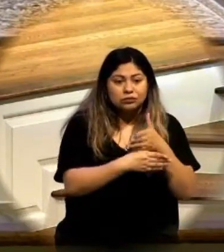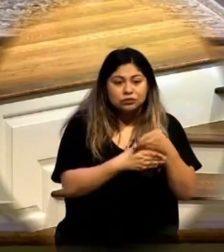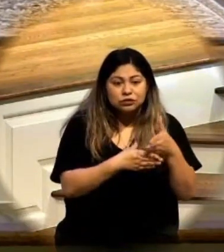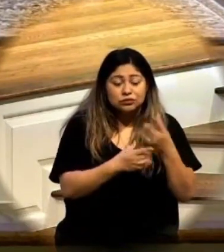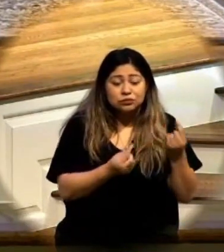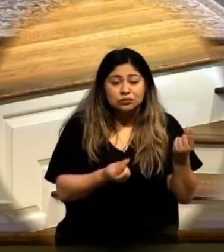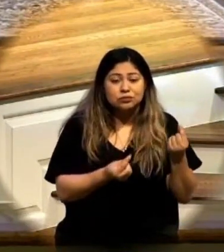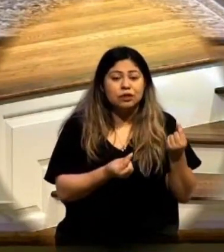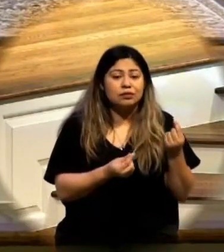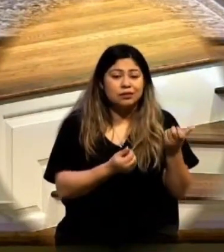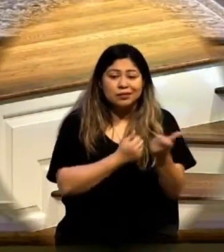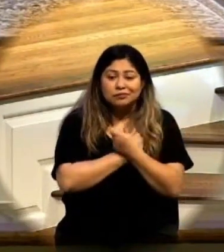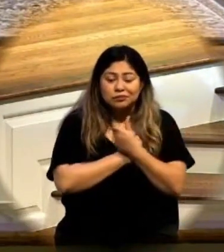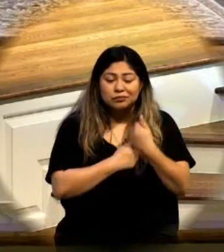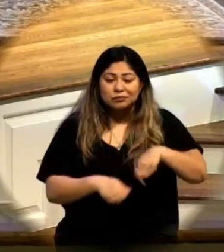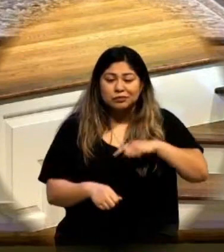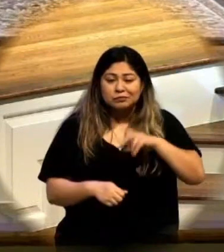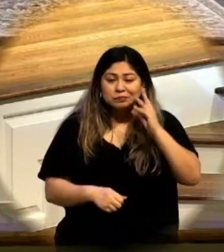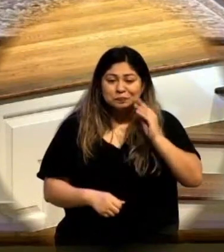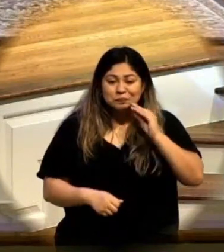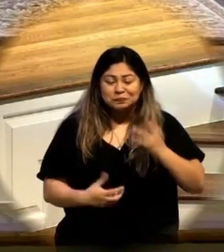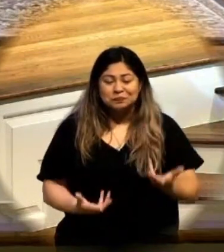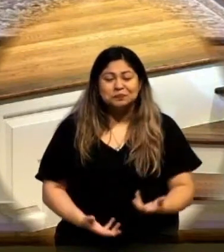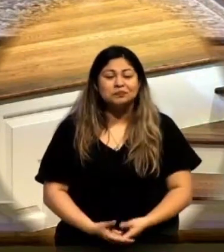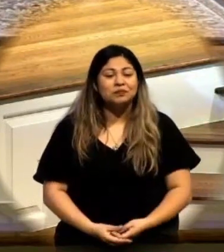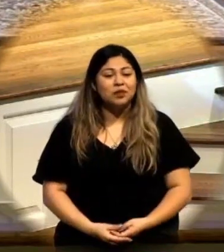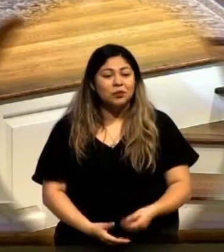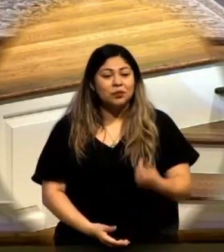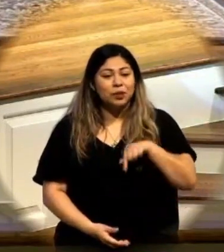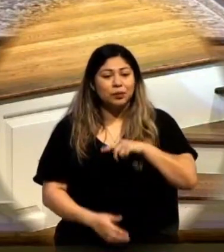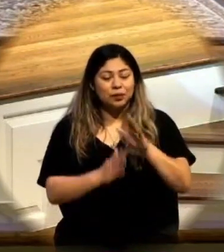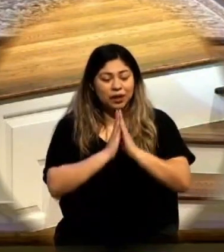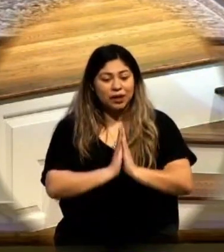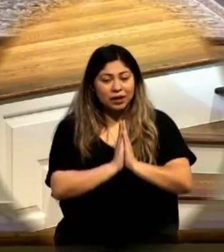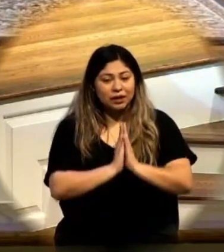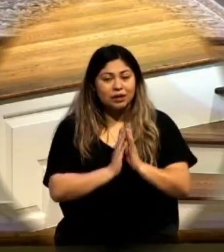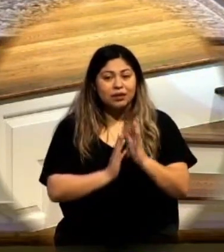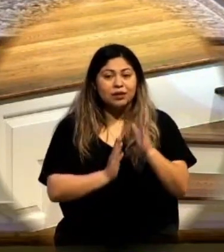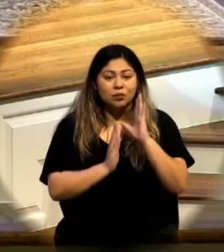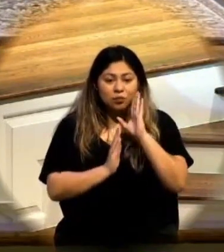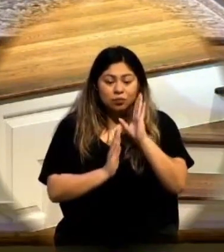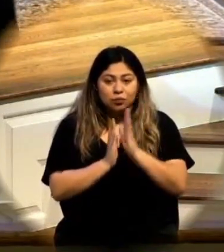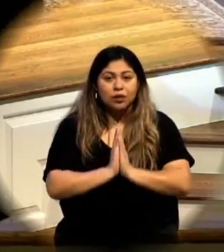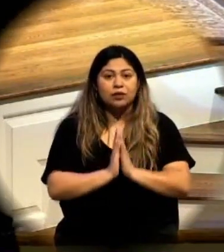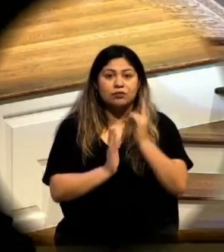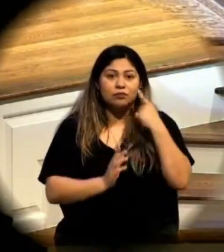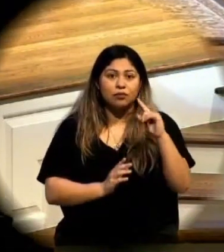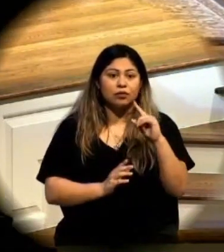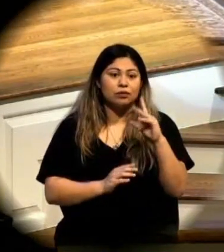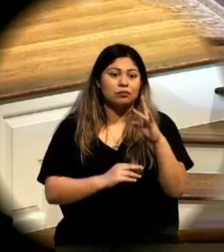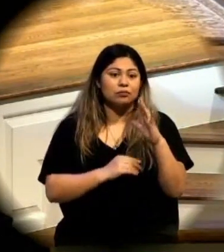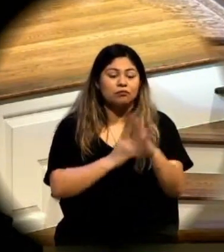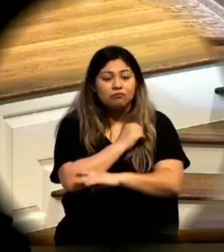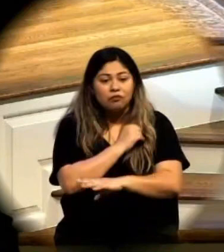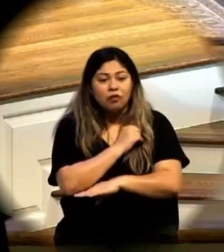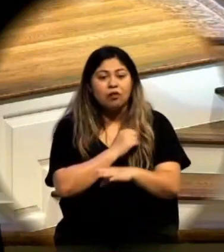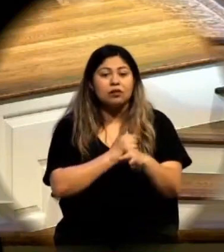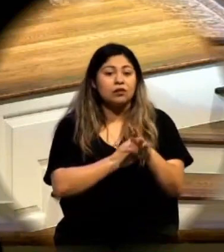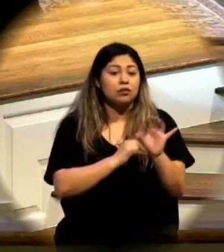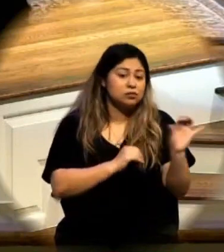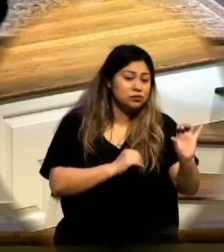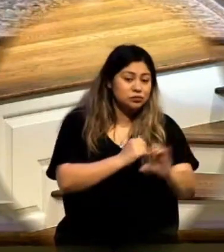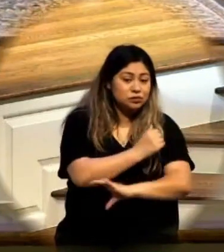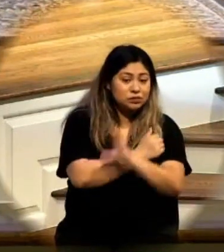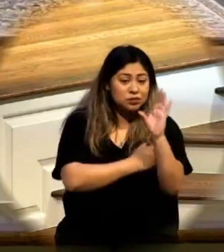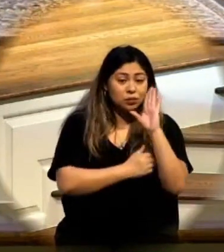the love that we've experienced in this place. So friends, be praying for that event. Be praying for our fall. Christmas will be here before we know it. Some great opportunities for